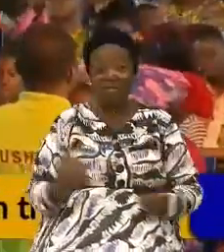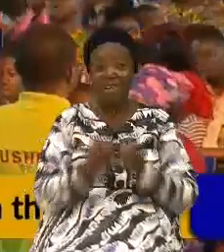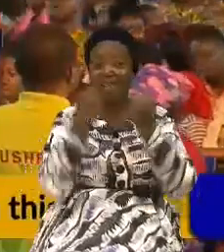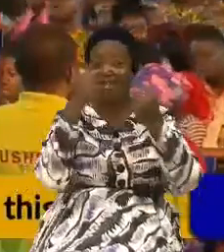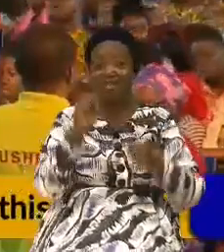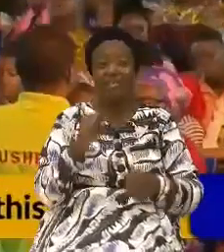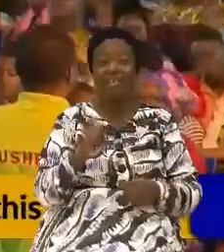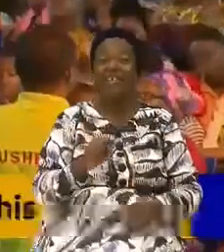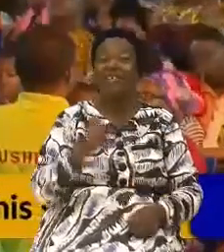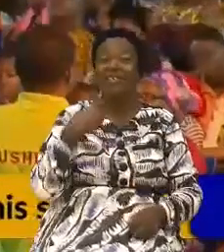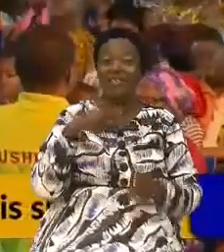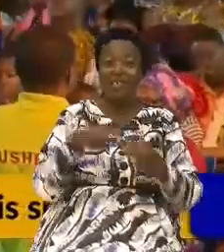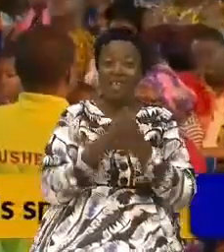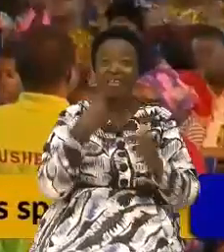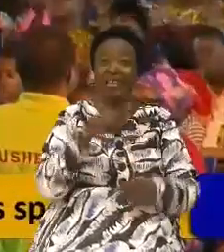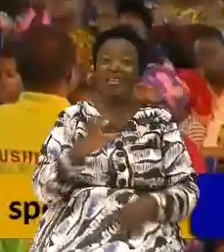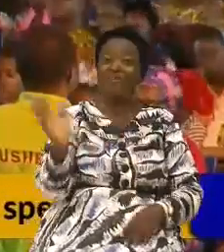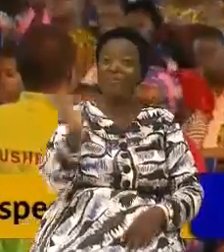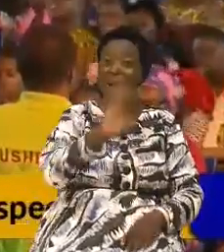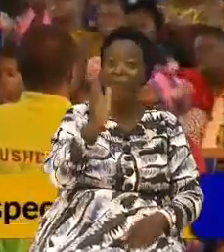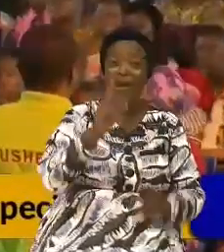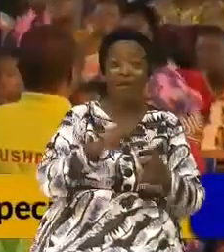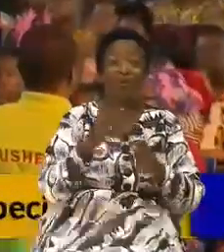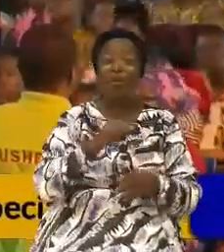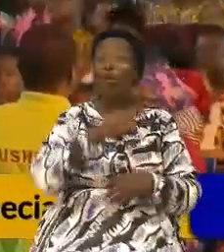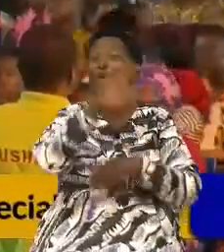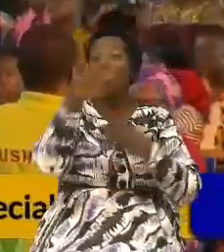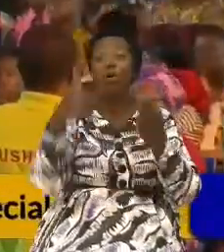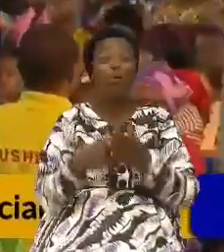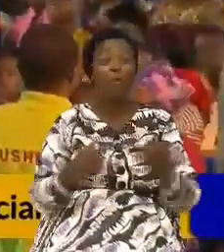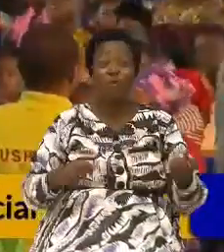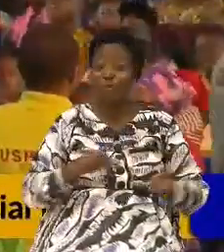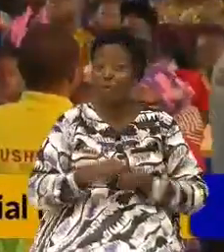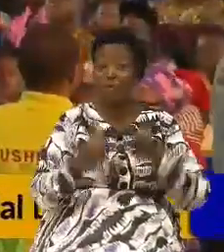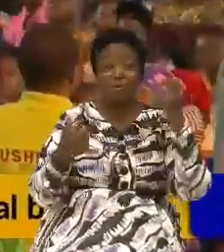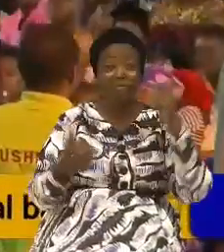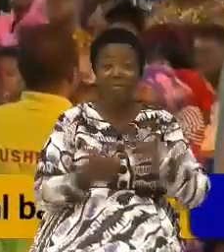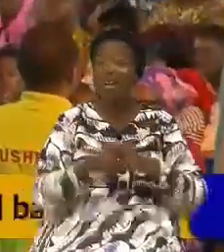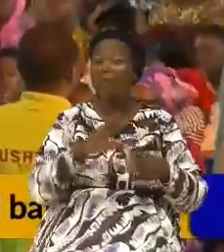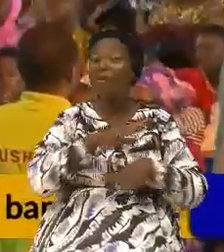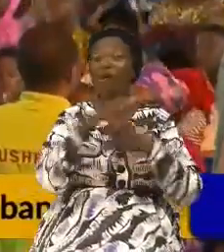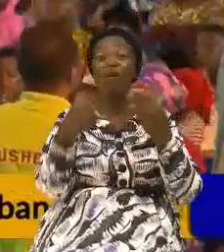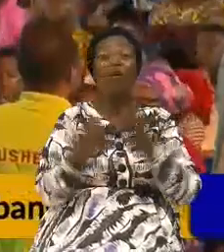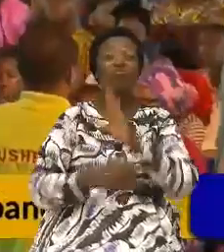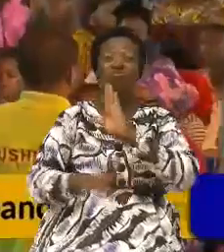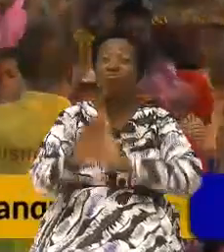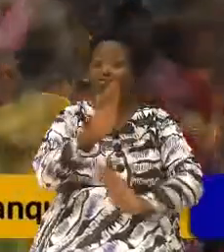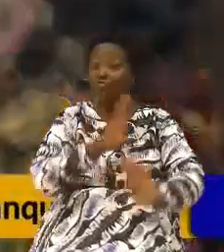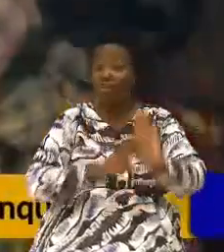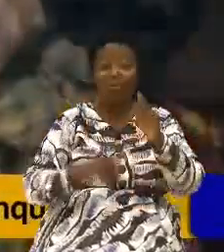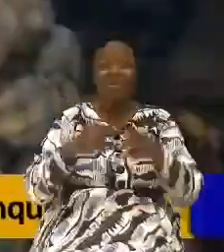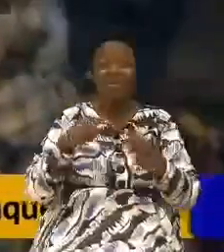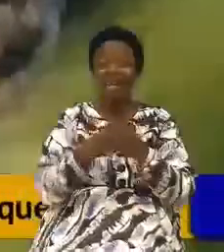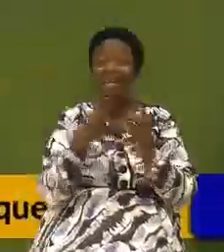Start saying bye-bye to your mountains. Start saying bye-bye to your